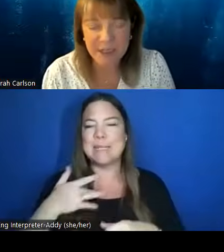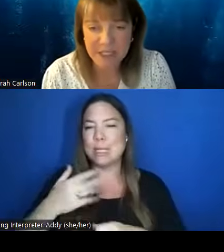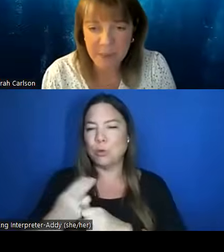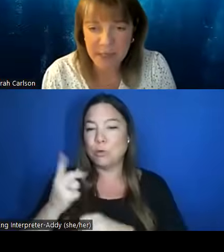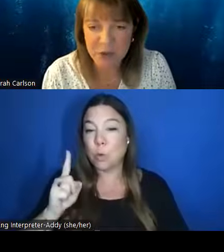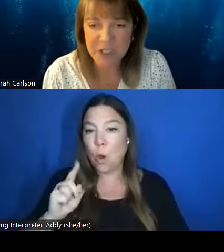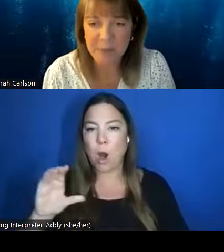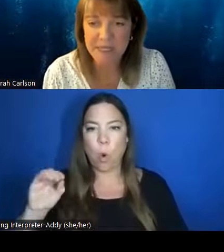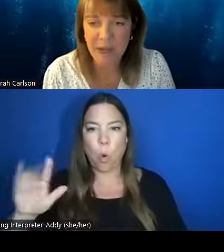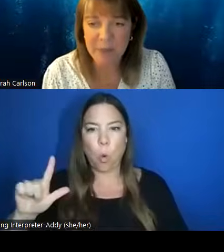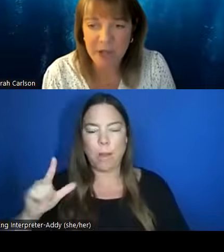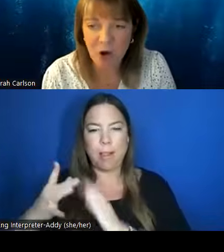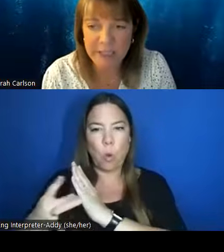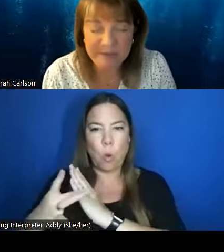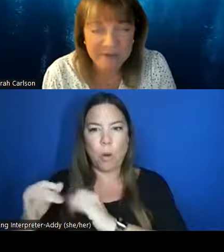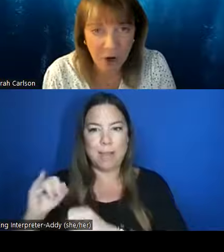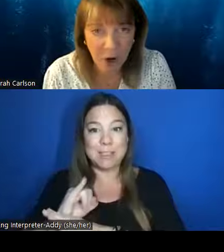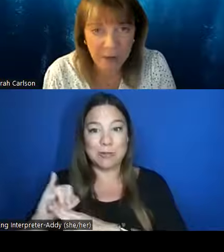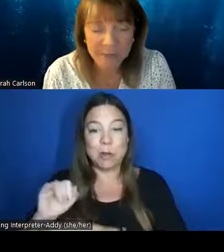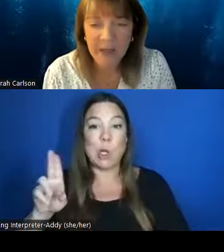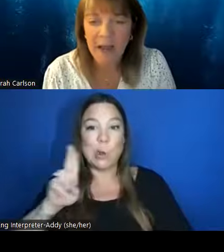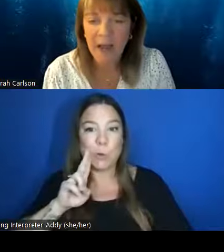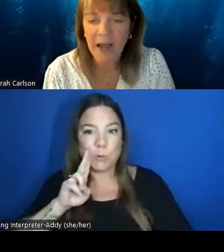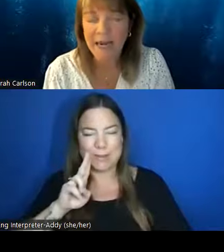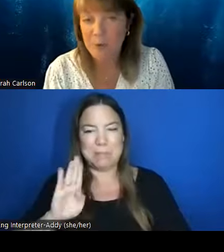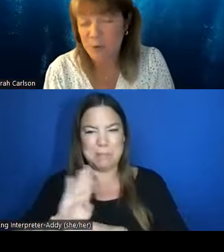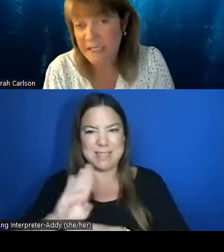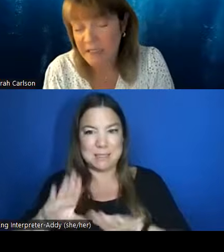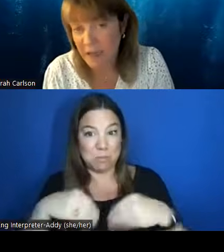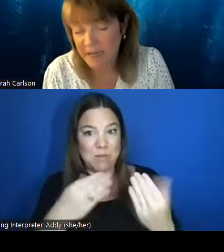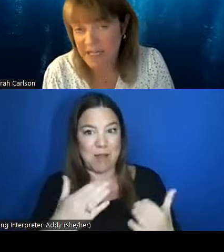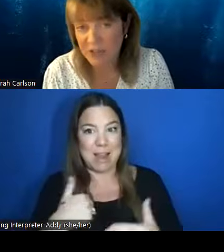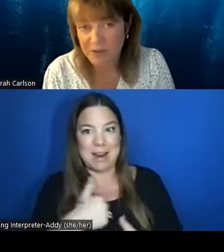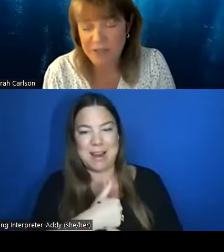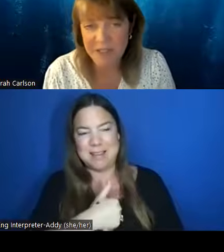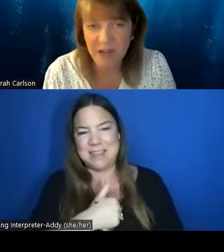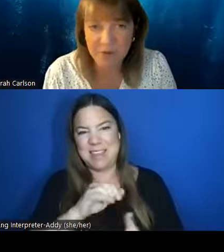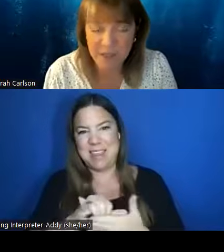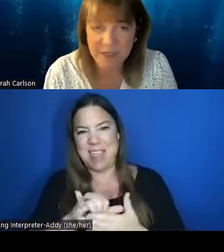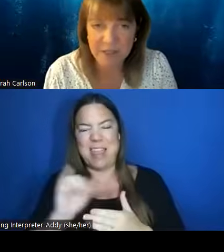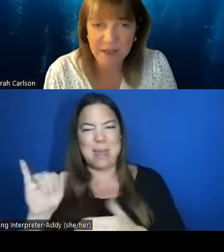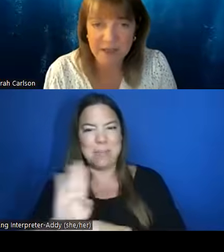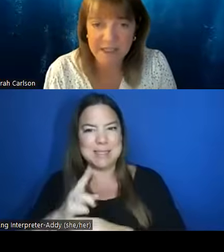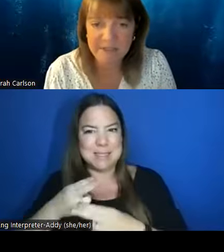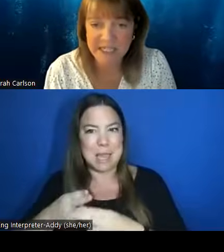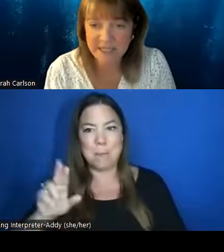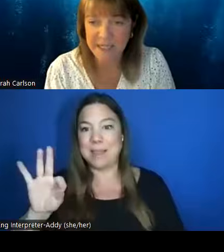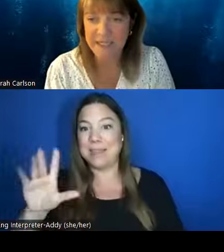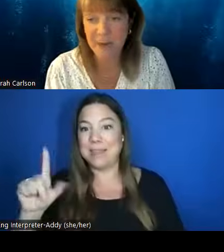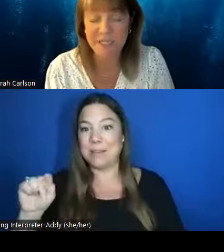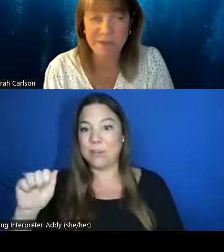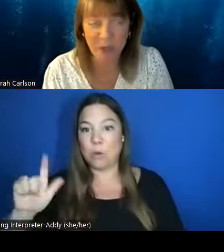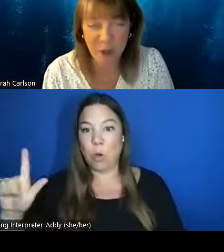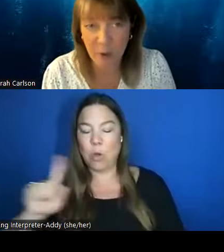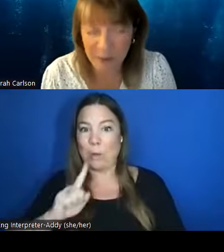provided to us by a Houston-based company called Liftall. And I was really lucky to discover these lifting slings.